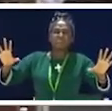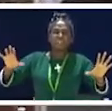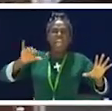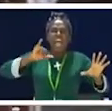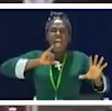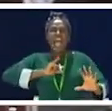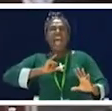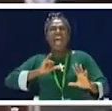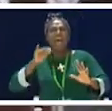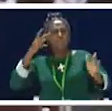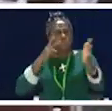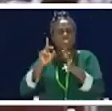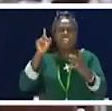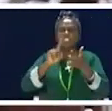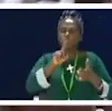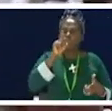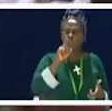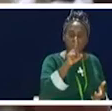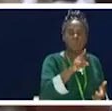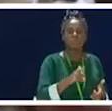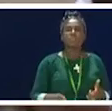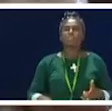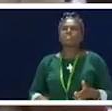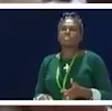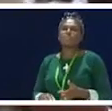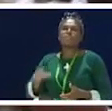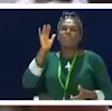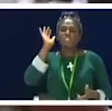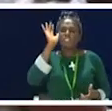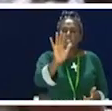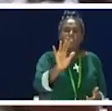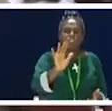Prophesy to you tonight, your grave is open now.